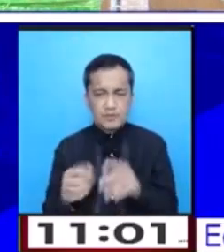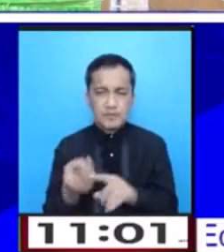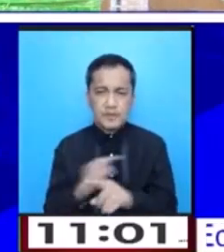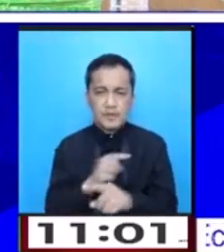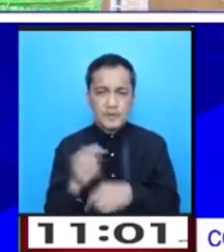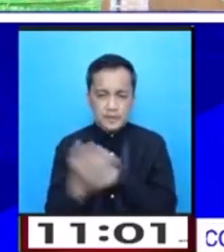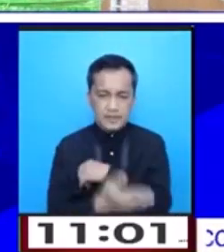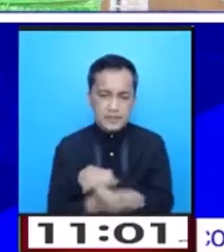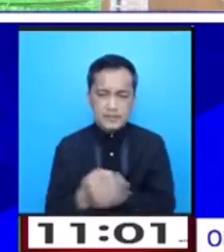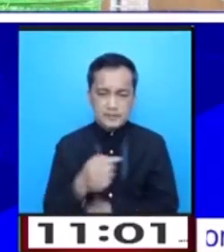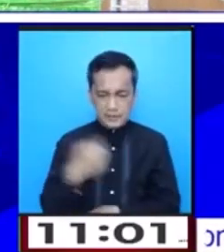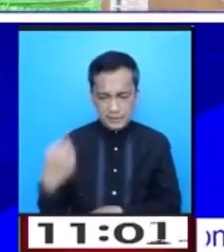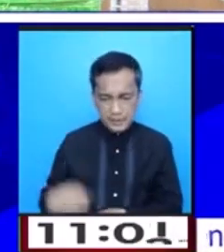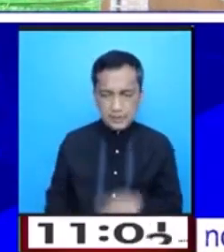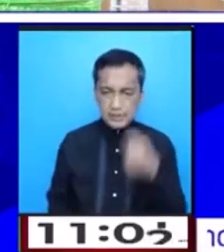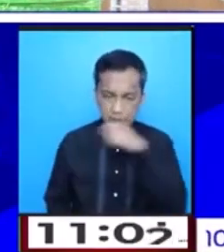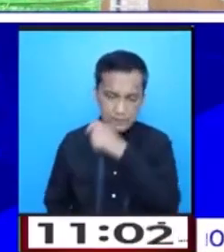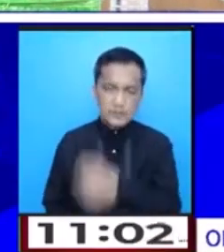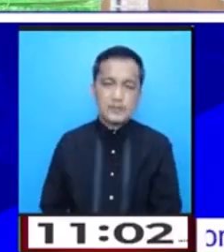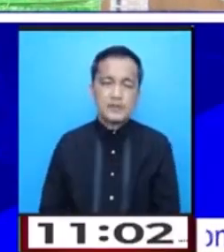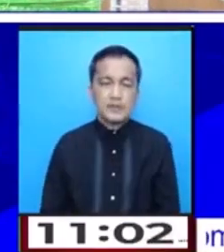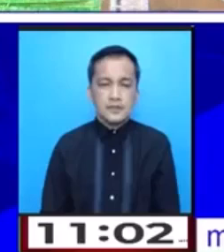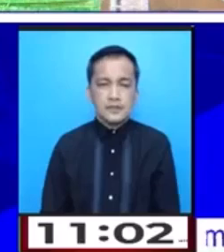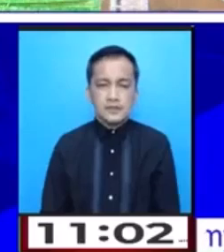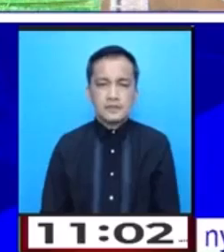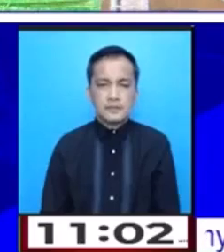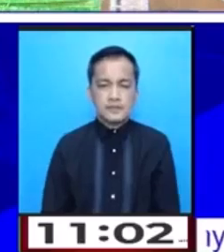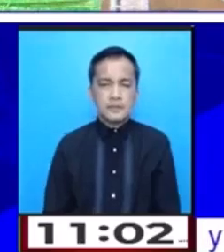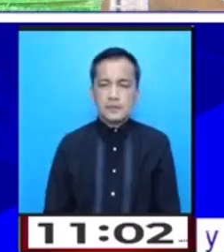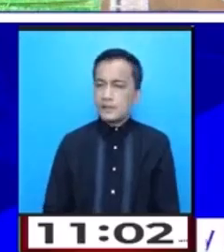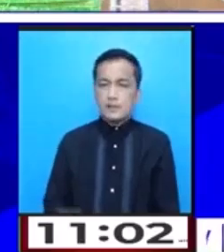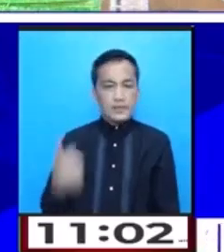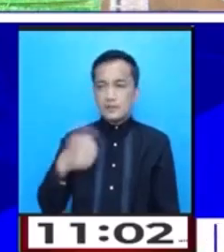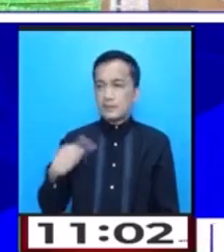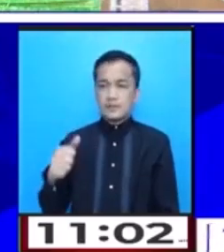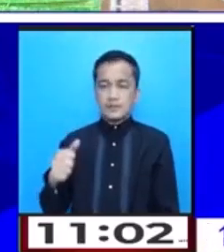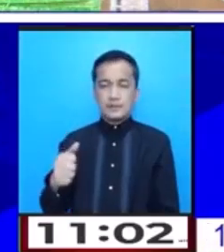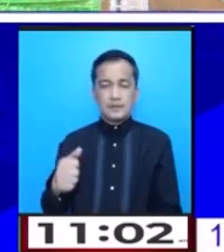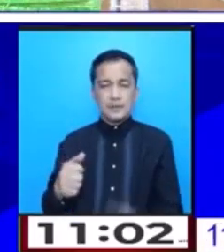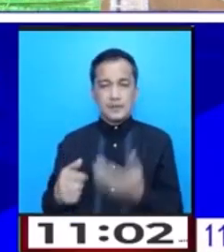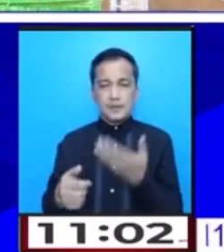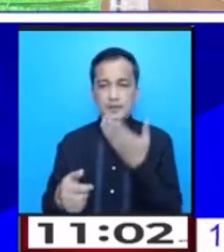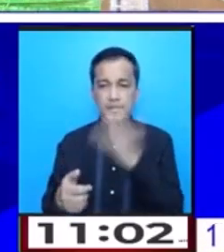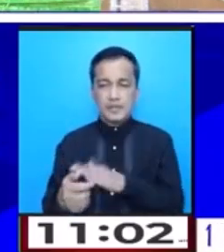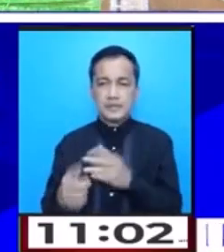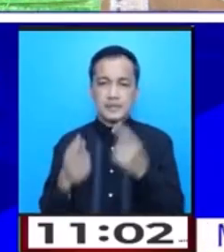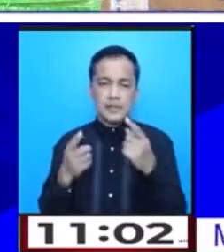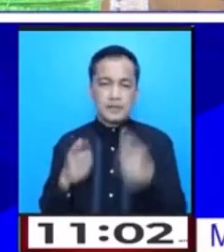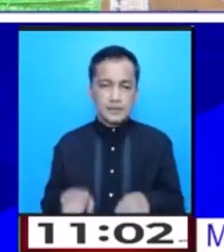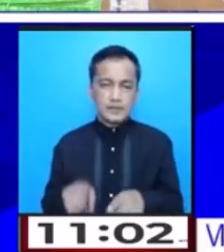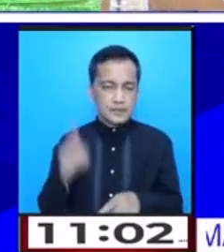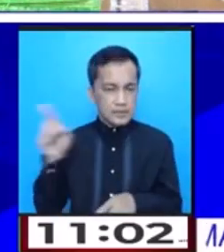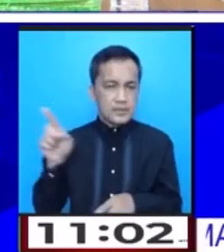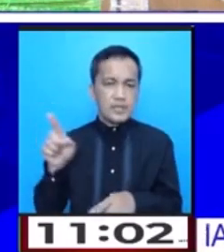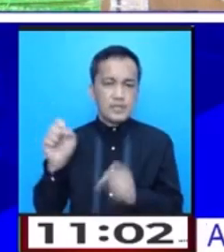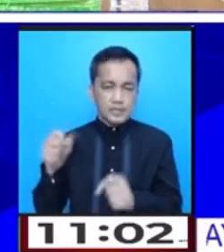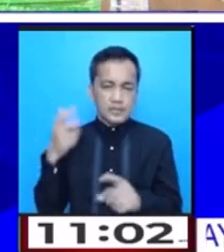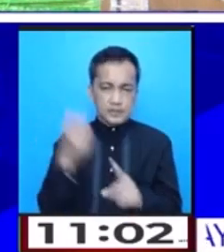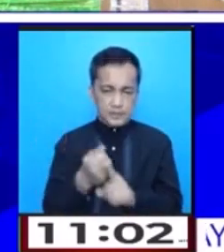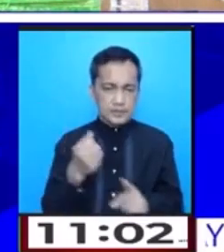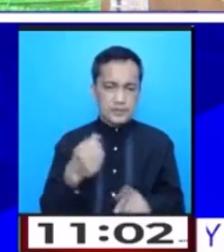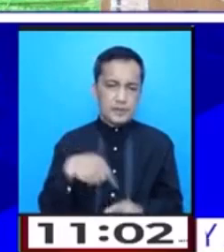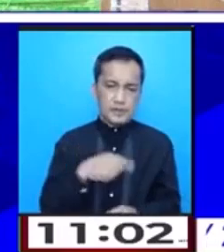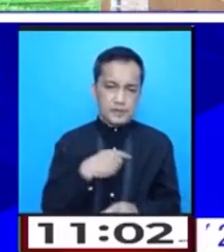those could any developments there, that adverse development there, could impact on our